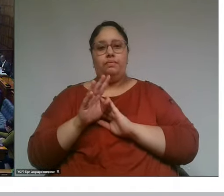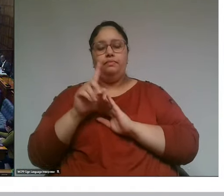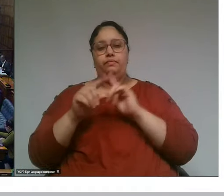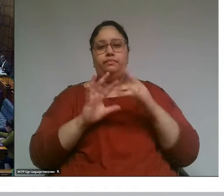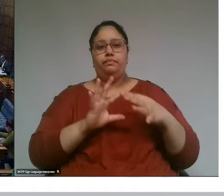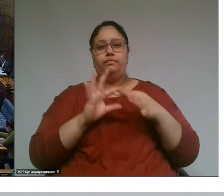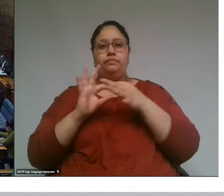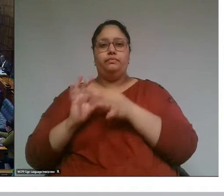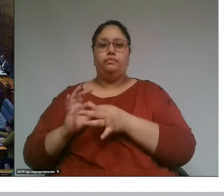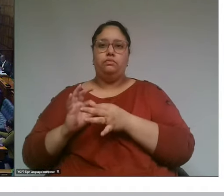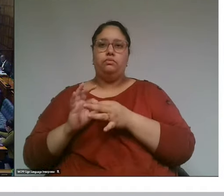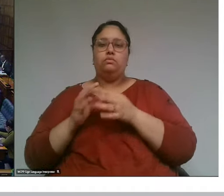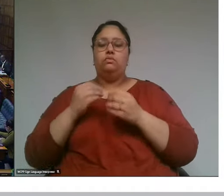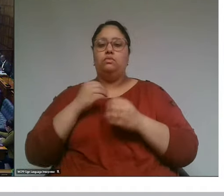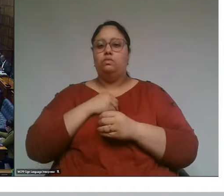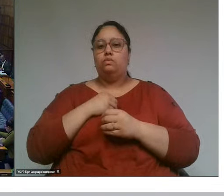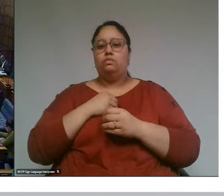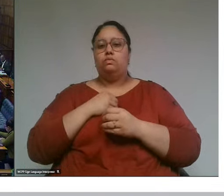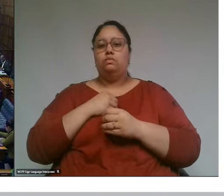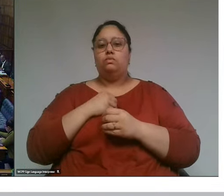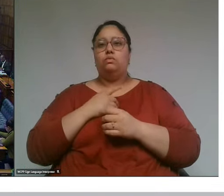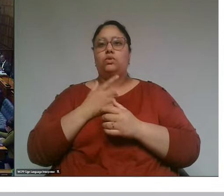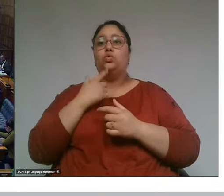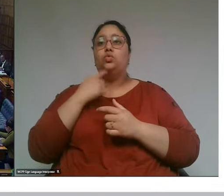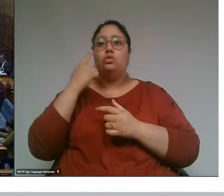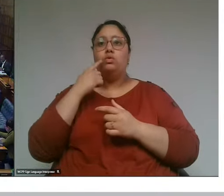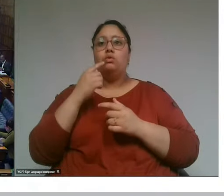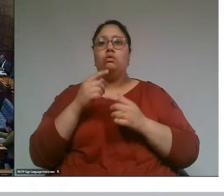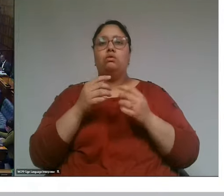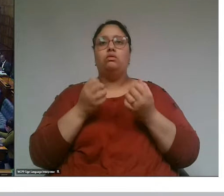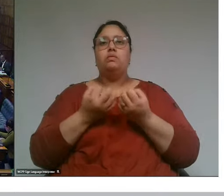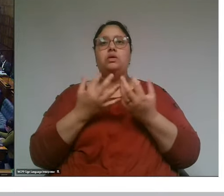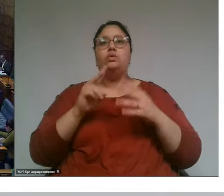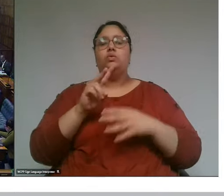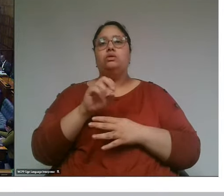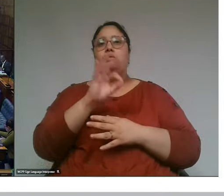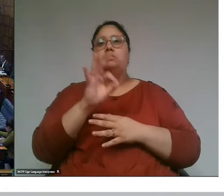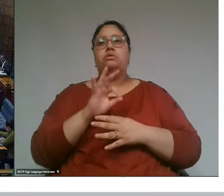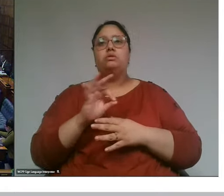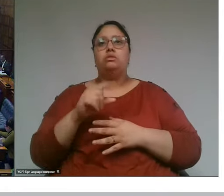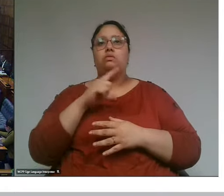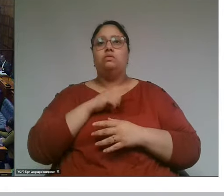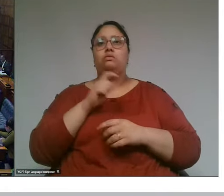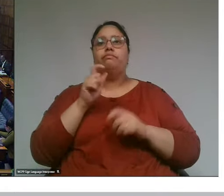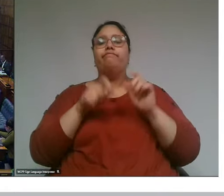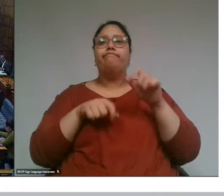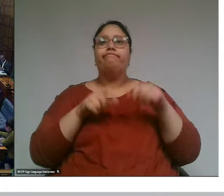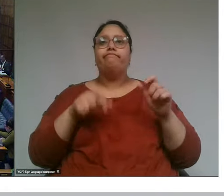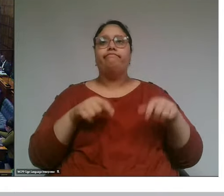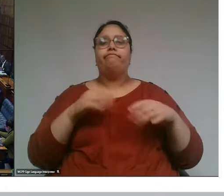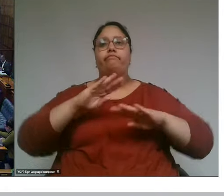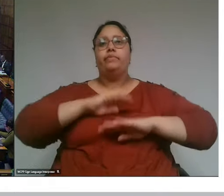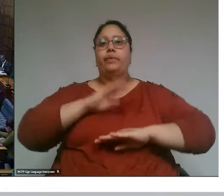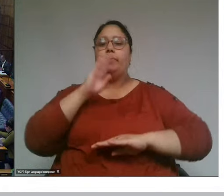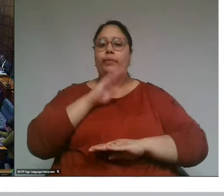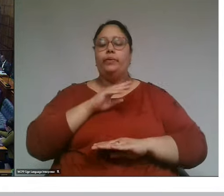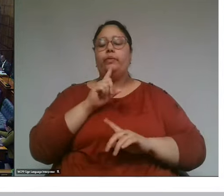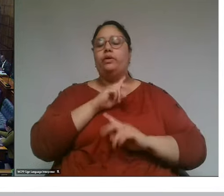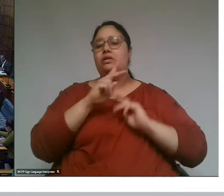relatedly um when with that 20% why do people tend not to be satisfied what are the nature of their